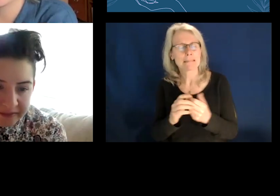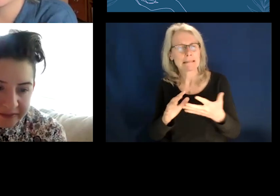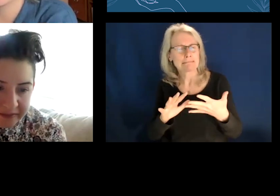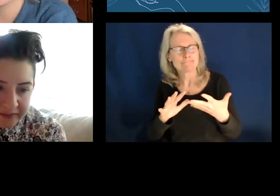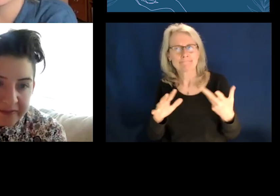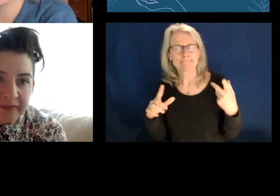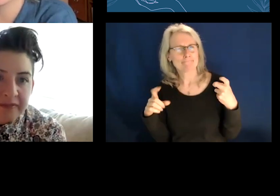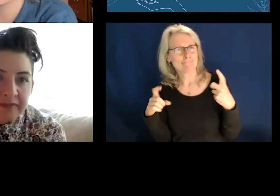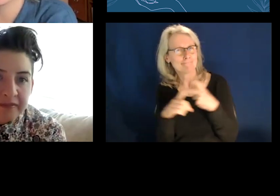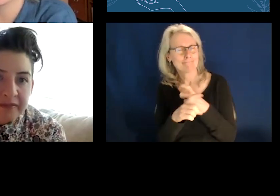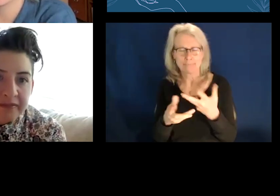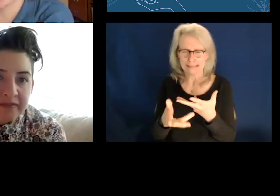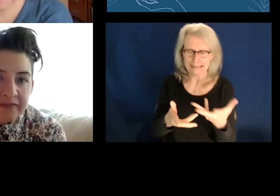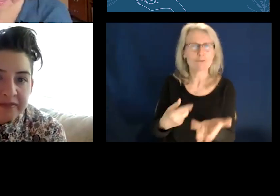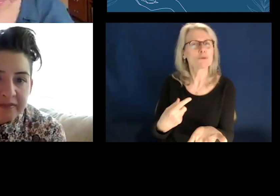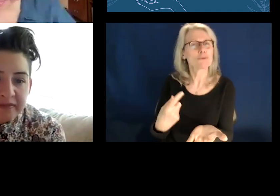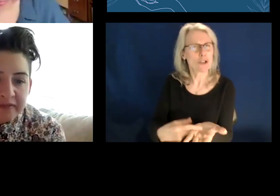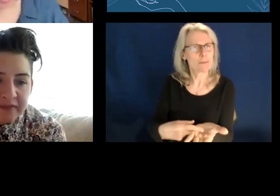the big difficult, and then through that,